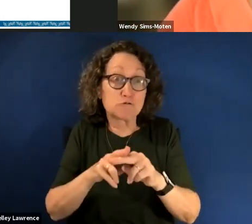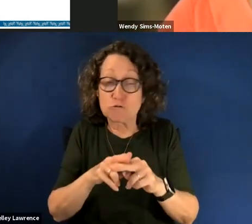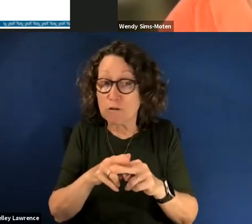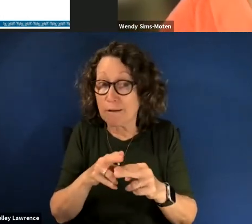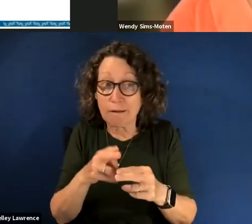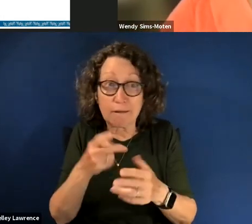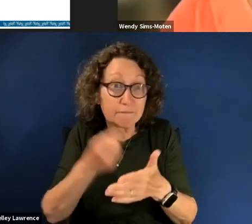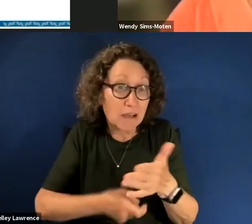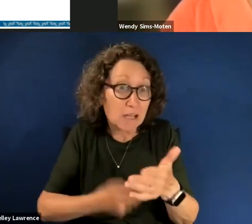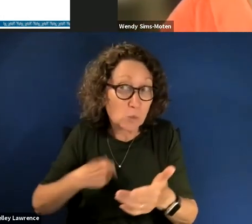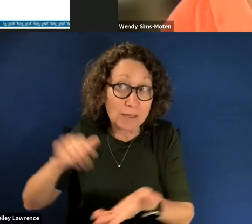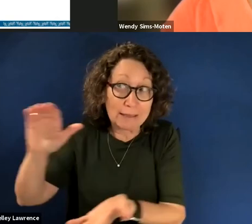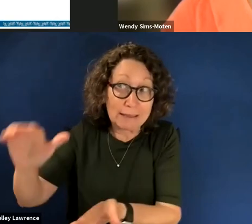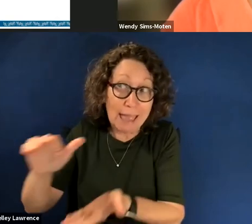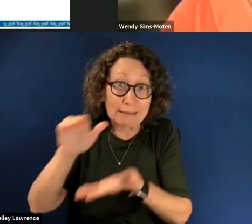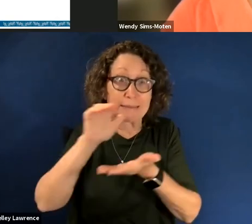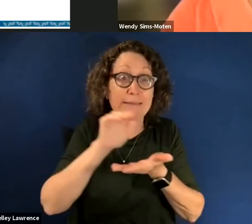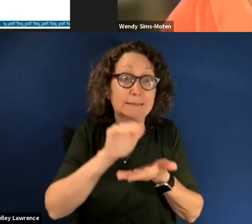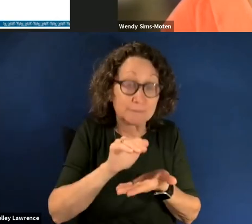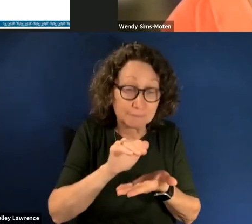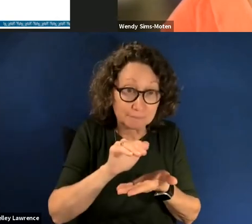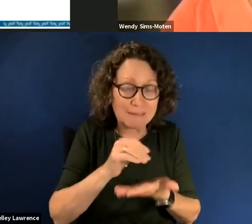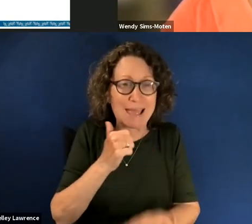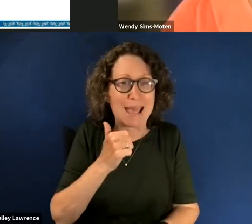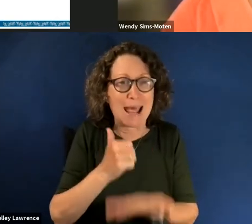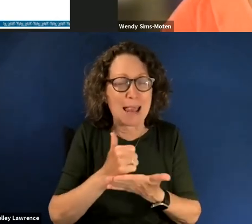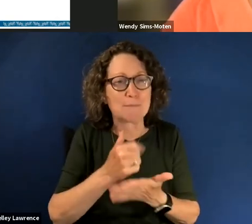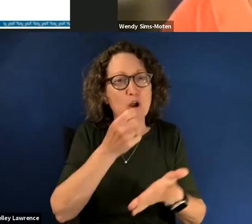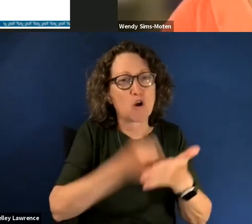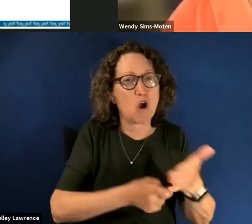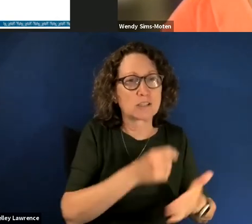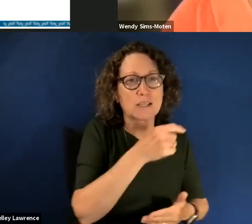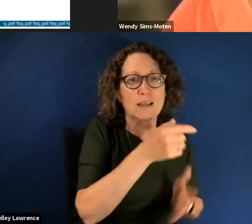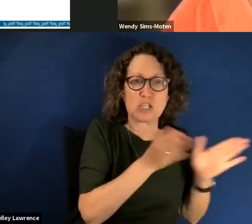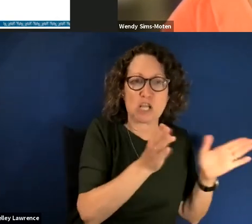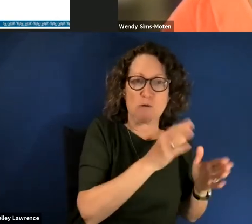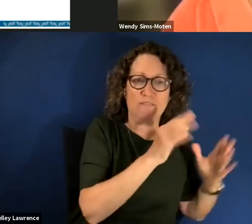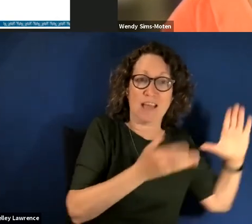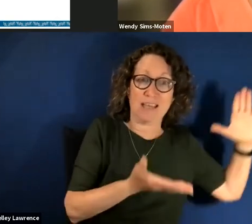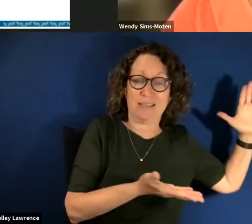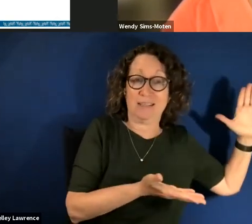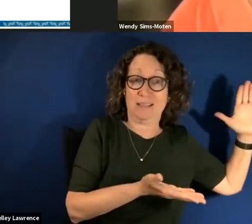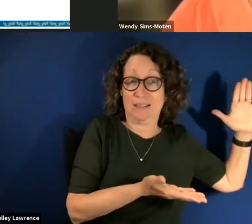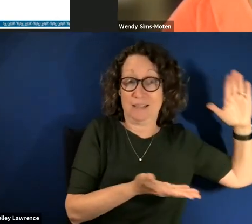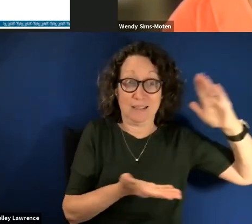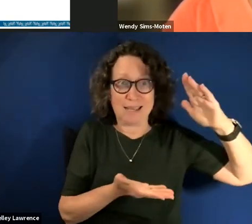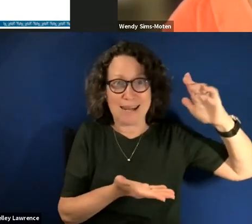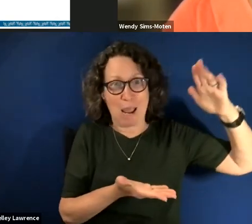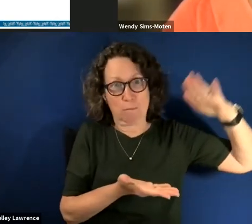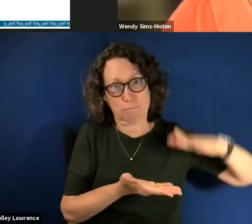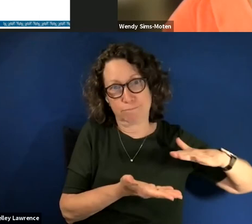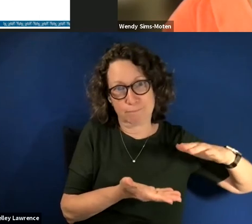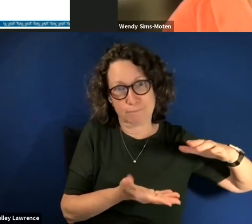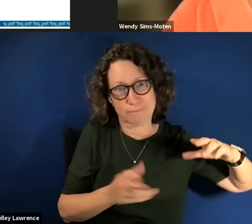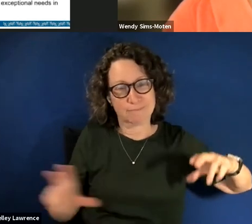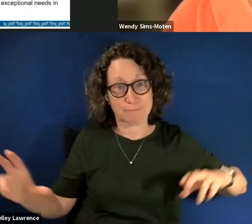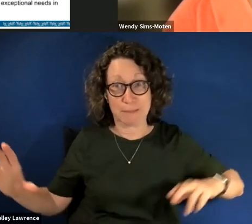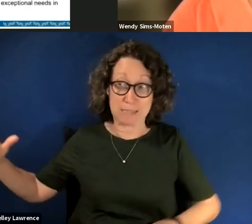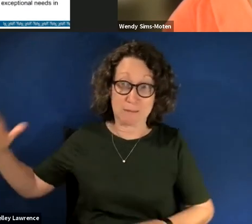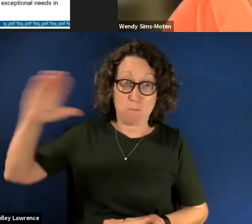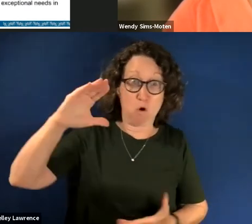education funds that we receive help to reduce the contribution from our general fund. Next slide, please.